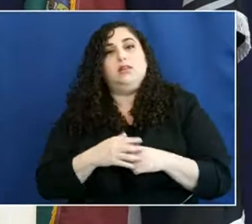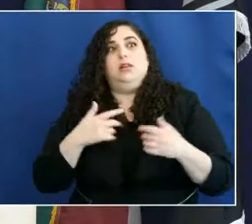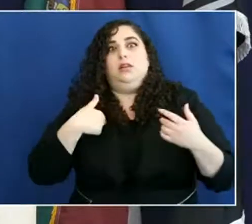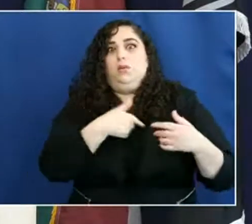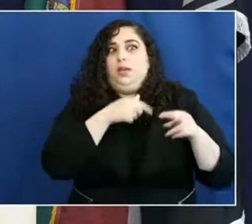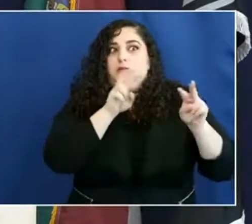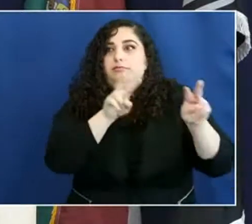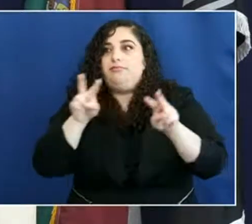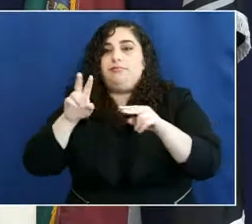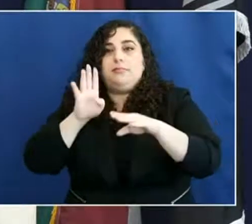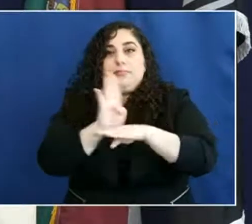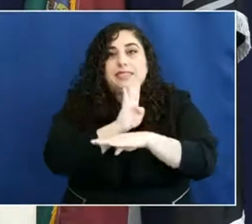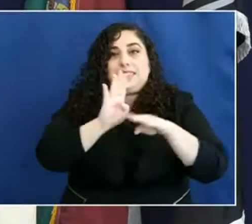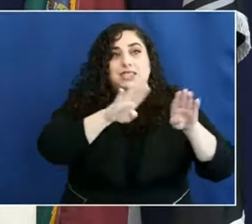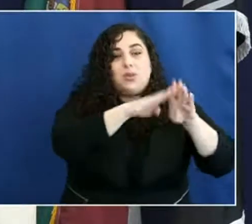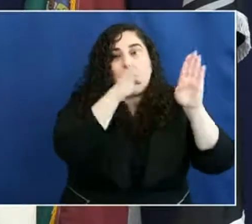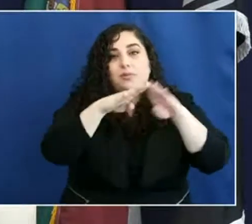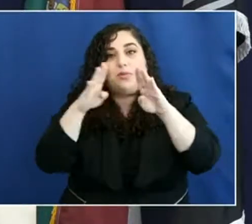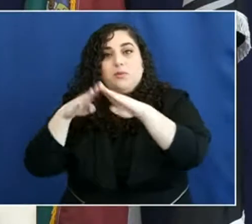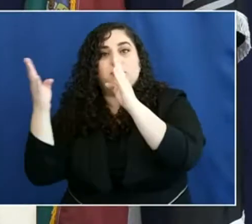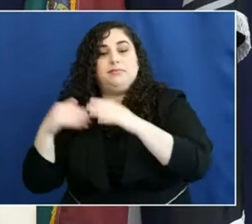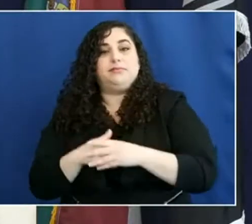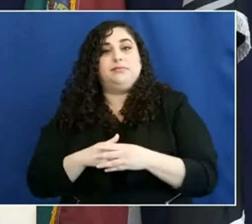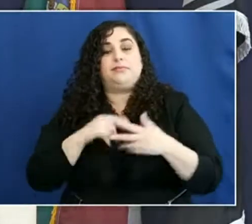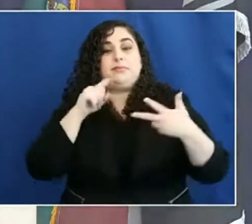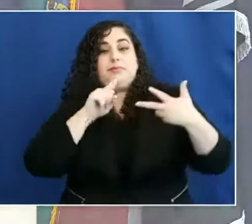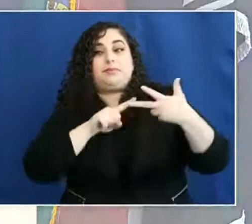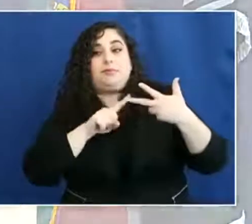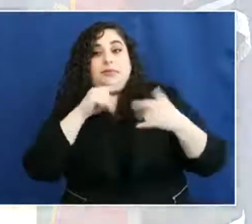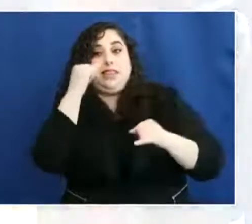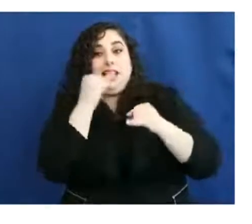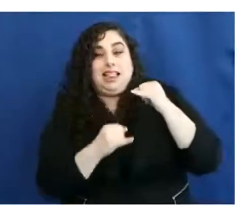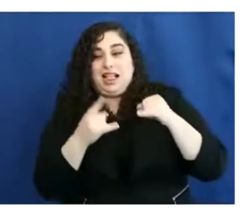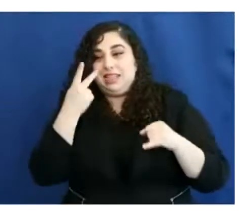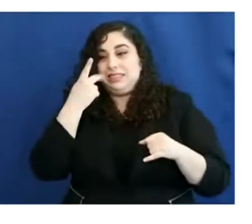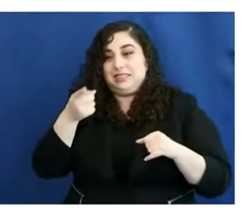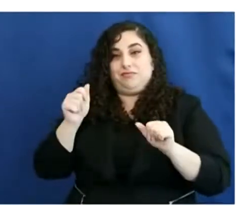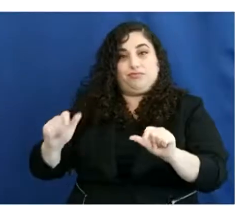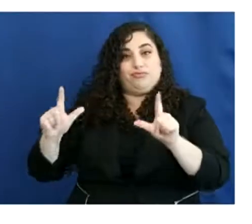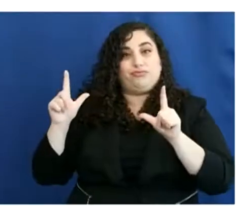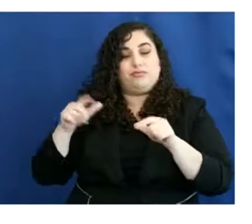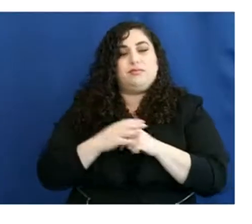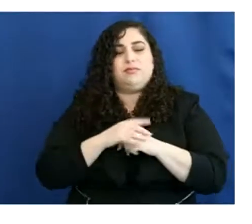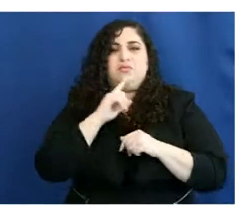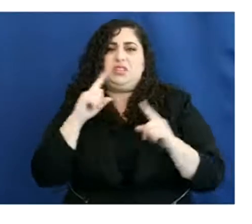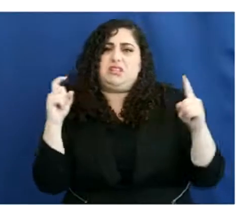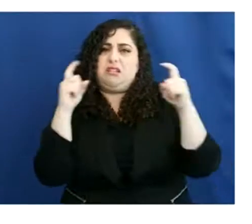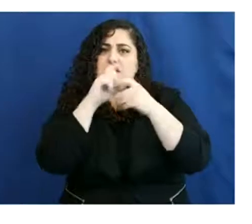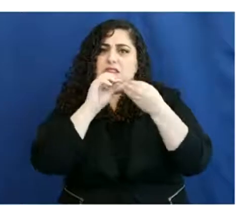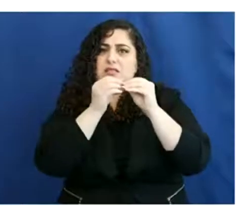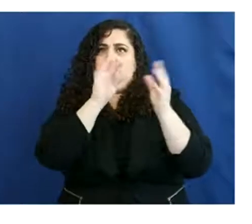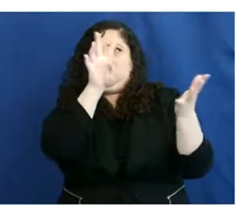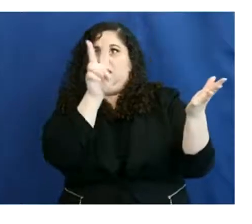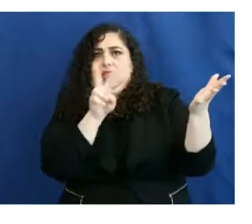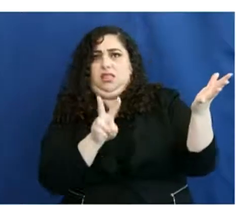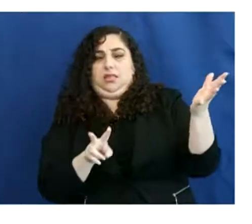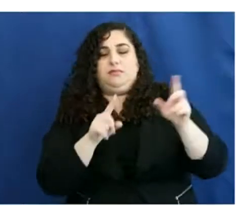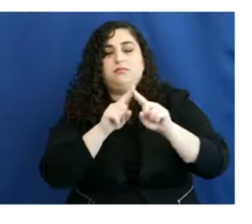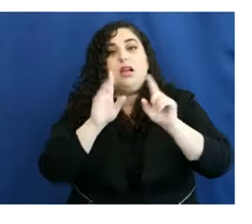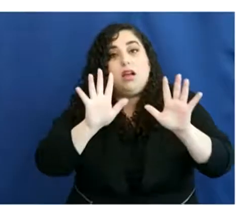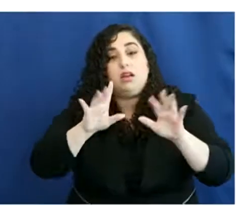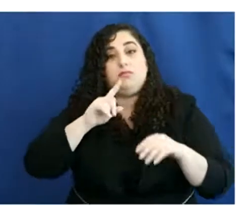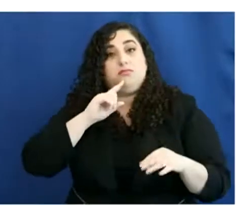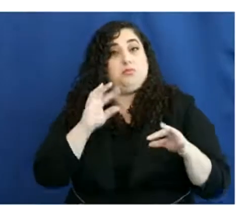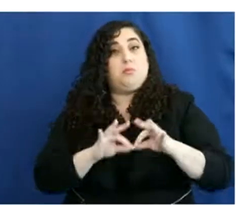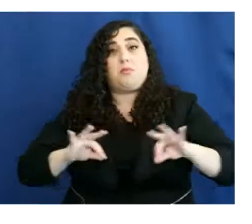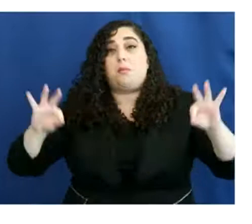And then the last chart here just shows you our somewhat complicated chart here. Most important numbers there are down at the bottom